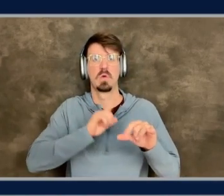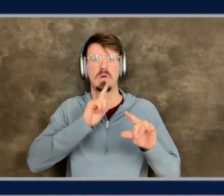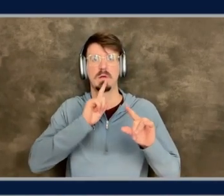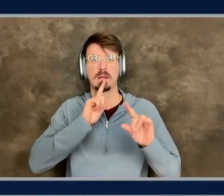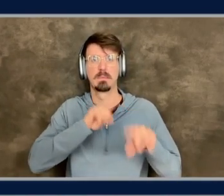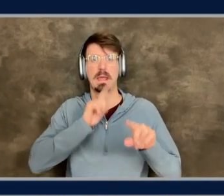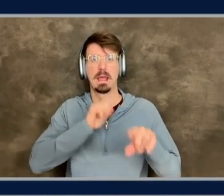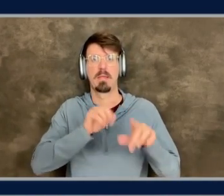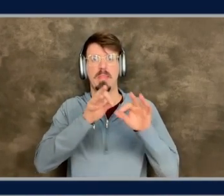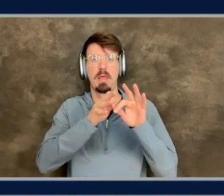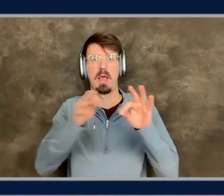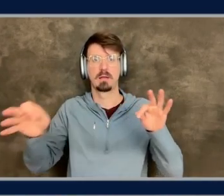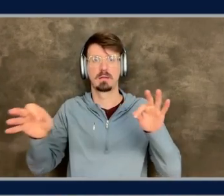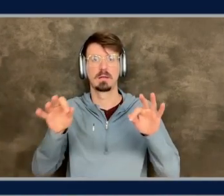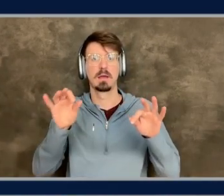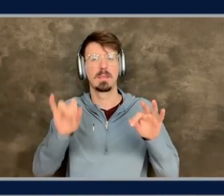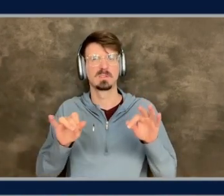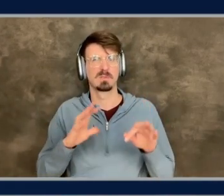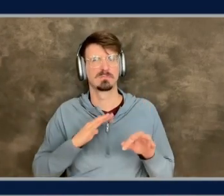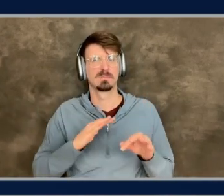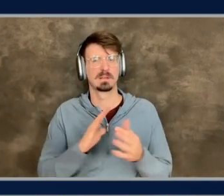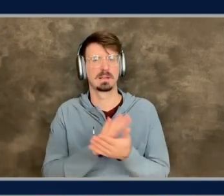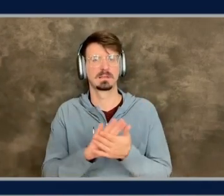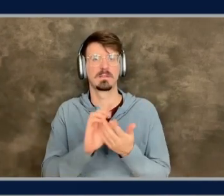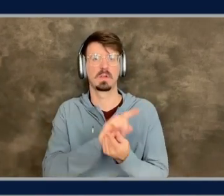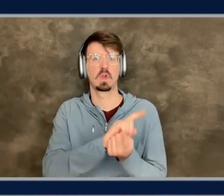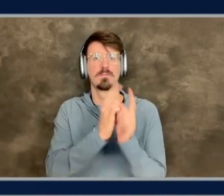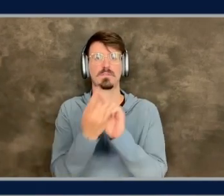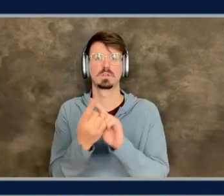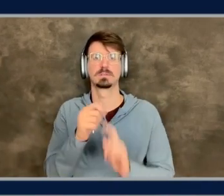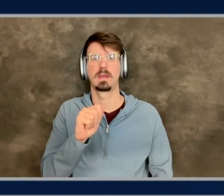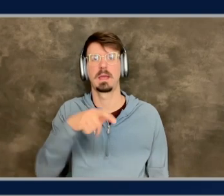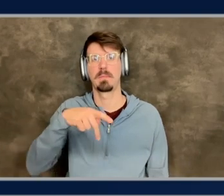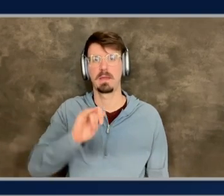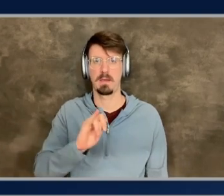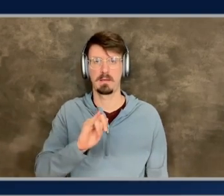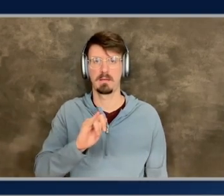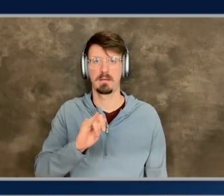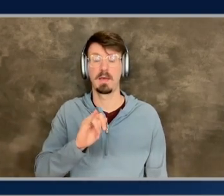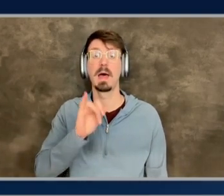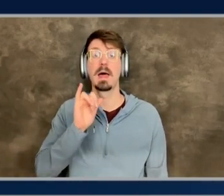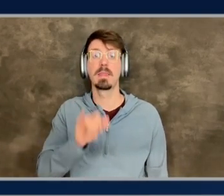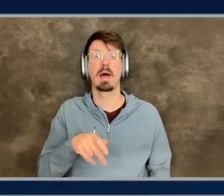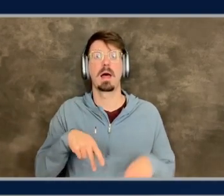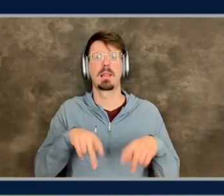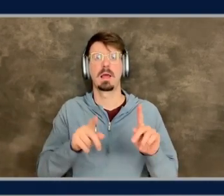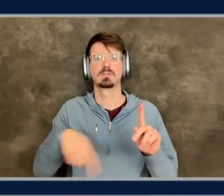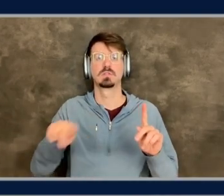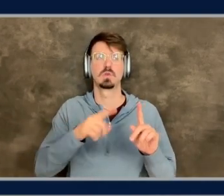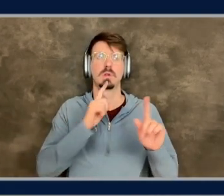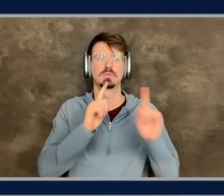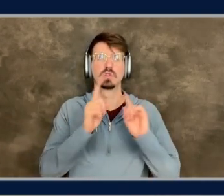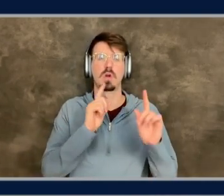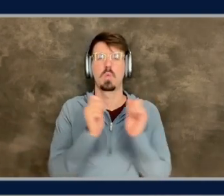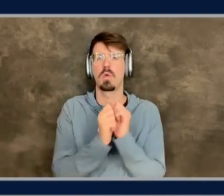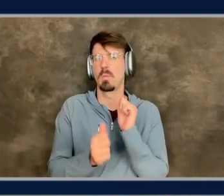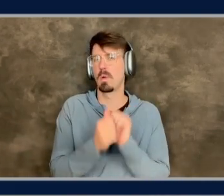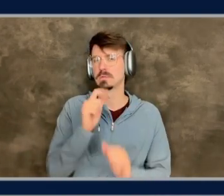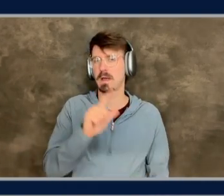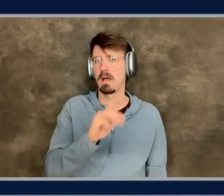the Converse API comes in. The Converse API gives you the ability to talk to most LLMs on Bedrock using the same